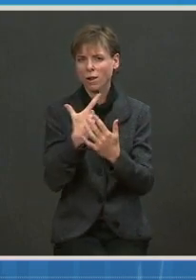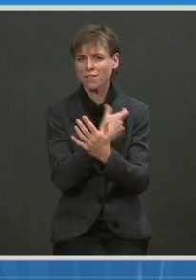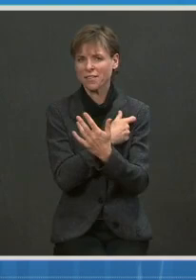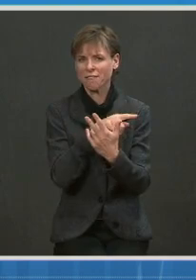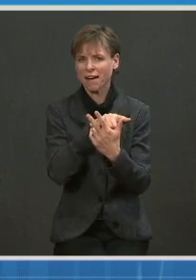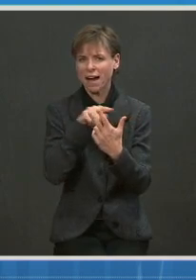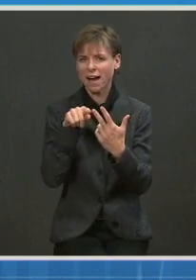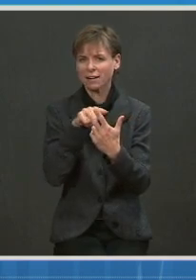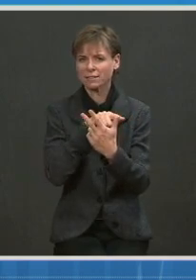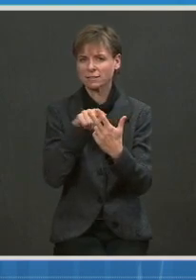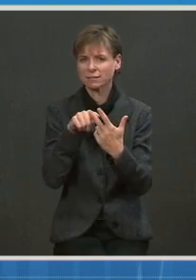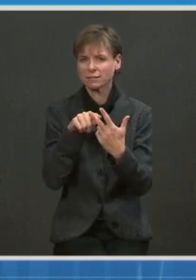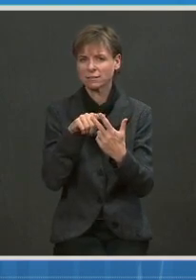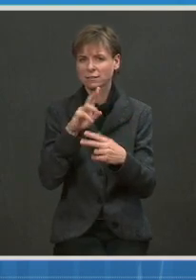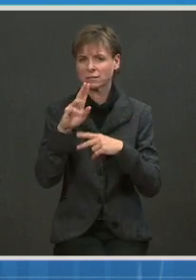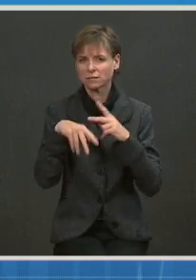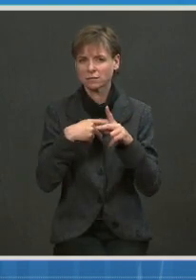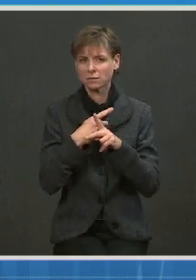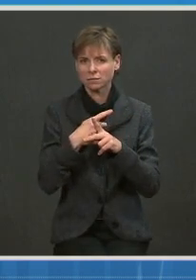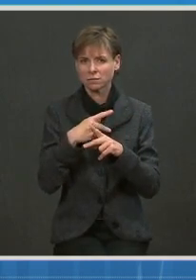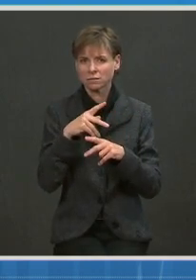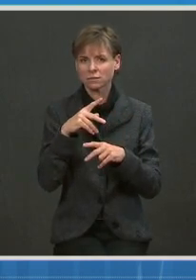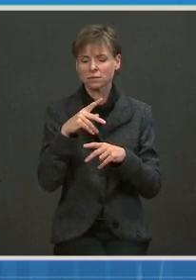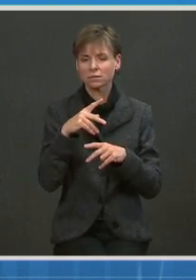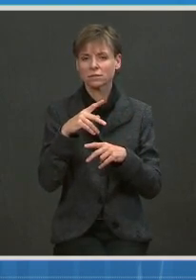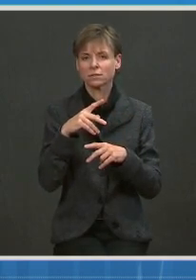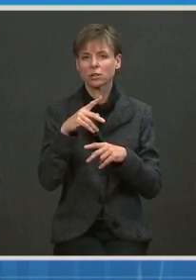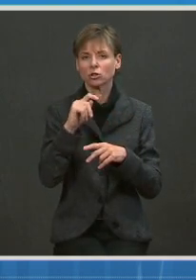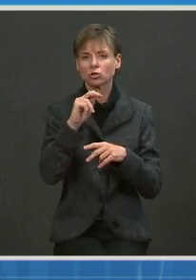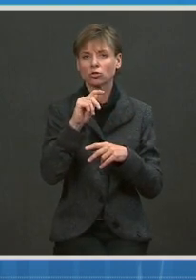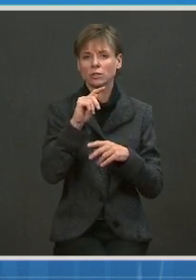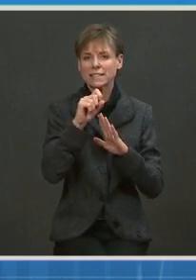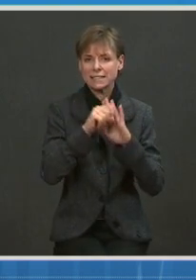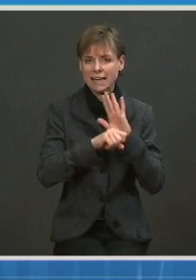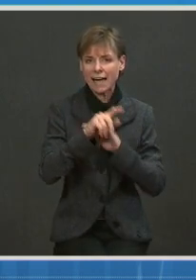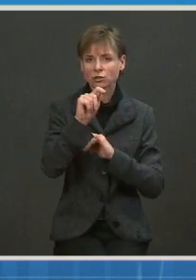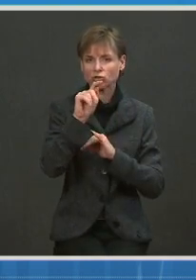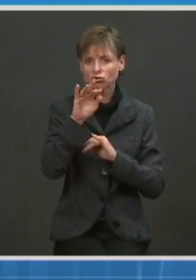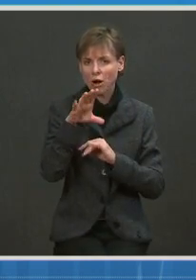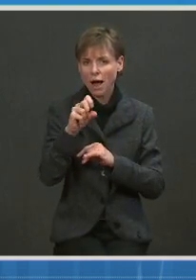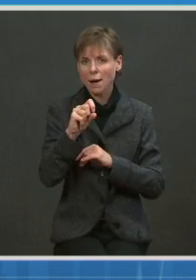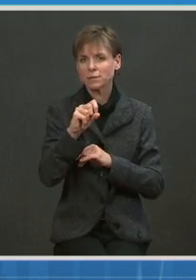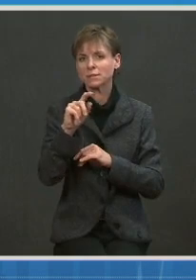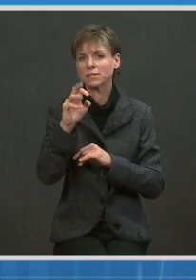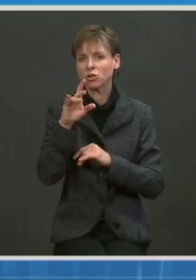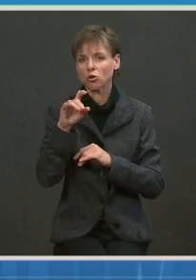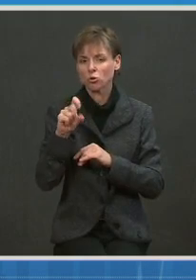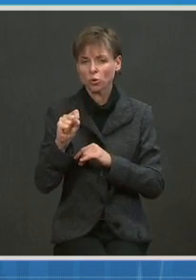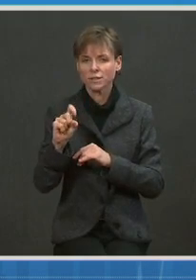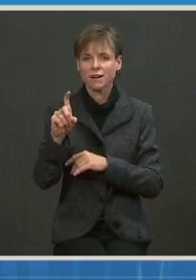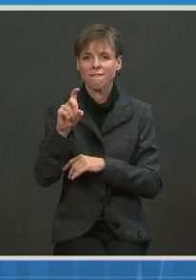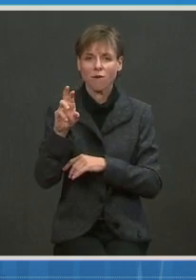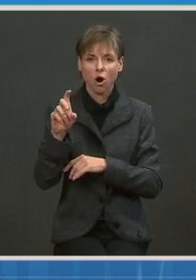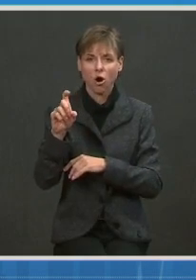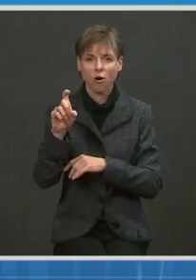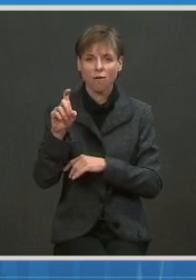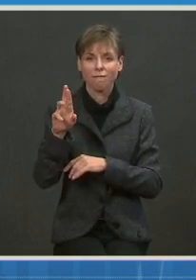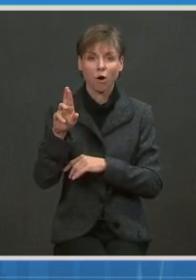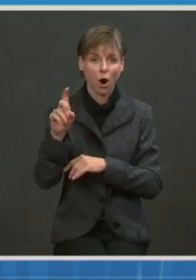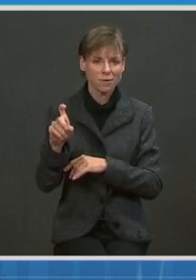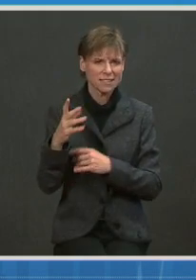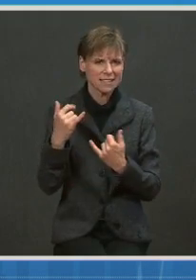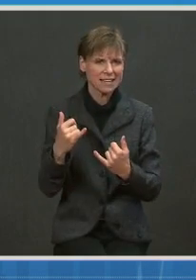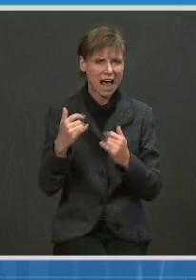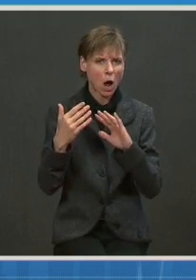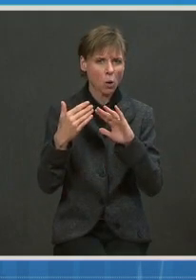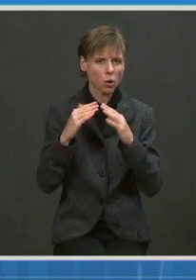So one by states, tribes, and territories, then by pharmacies, and then now we're seeing community health centers. Can you break